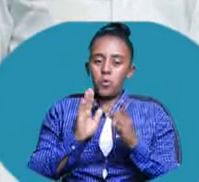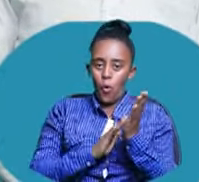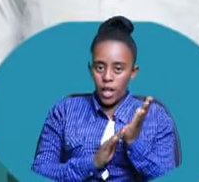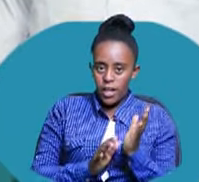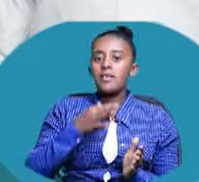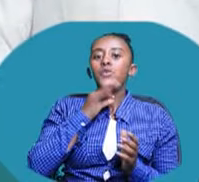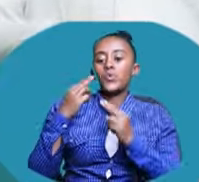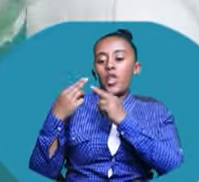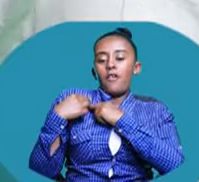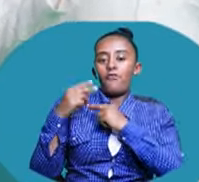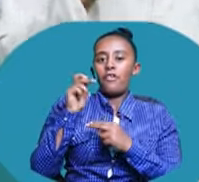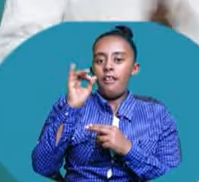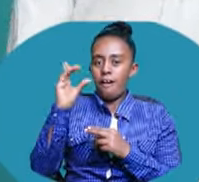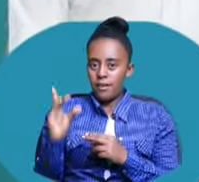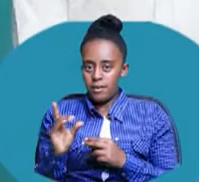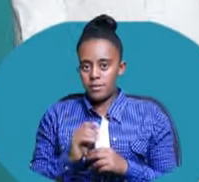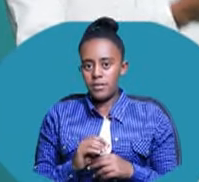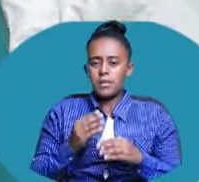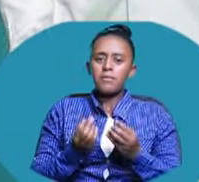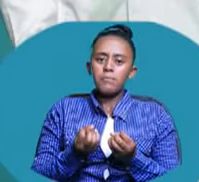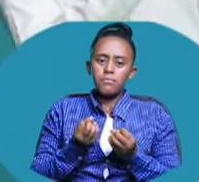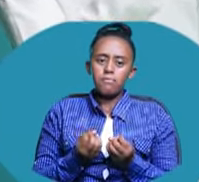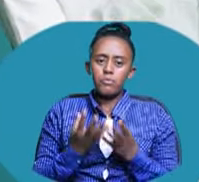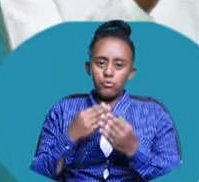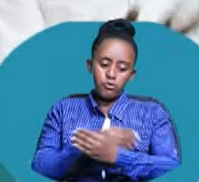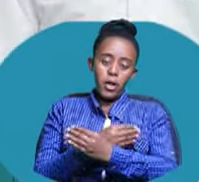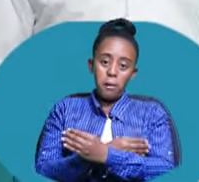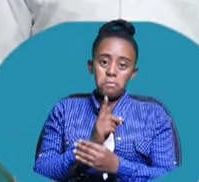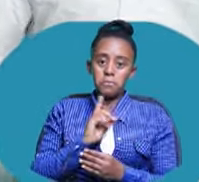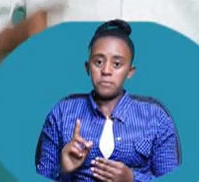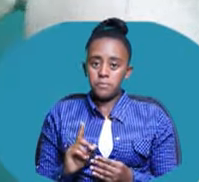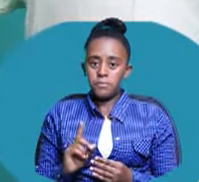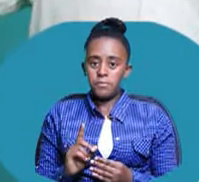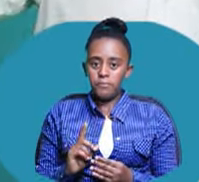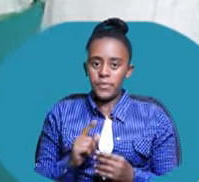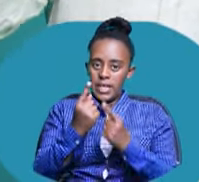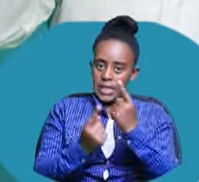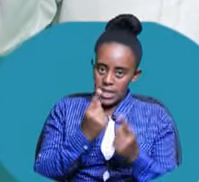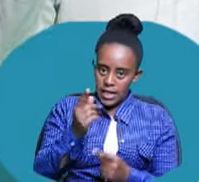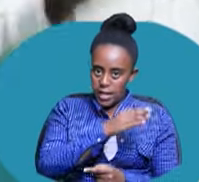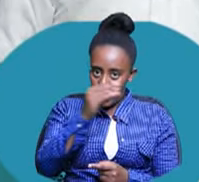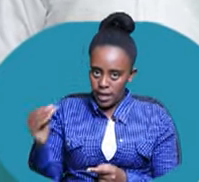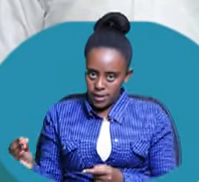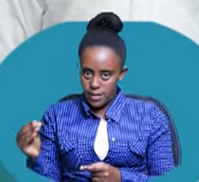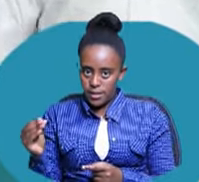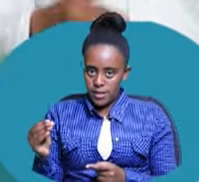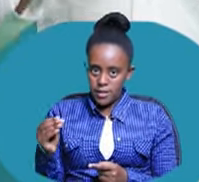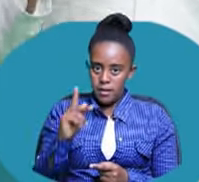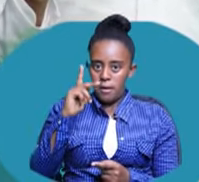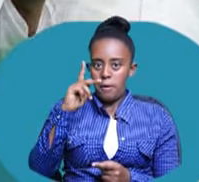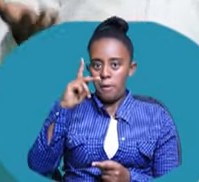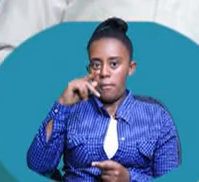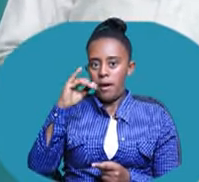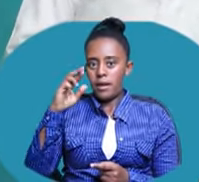of Dahlak. The main source of income for this Muslim sultanate was trade and piracy.